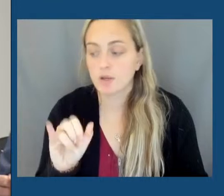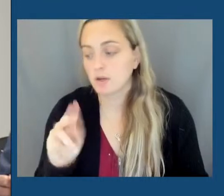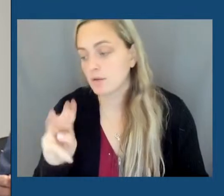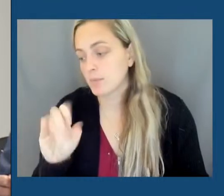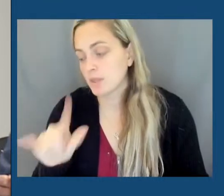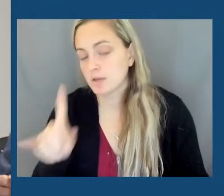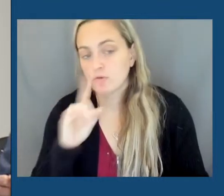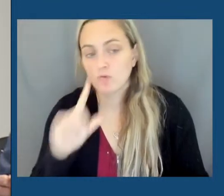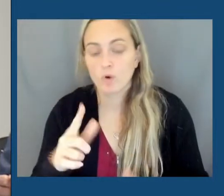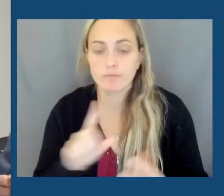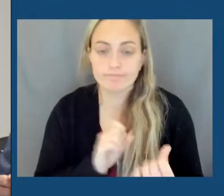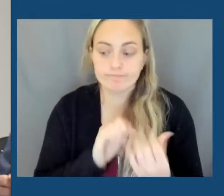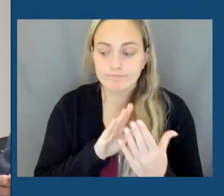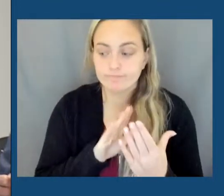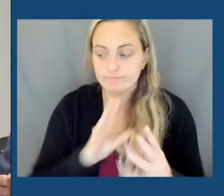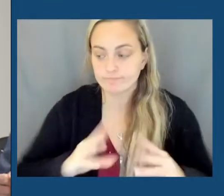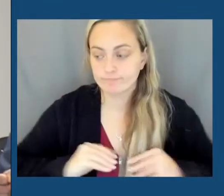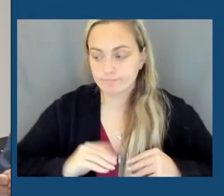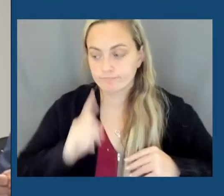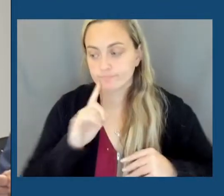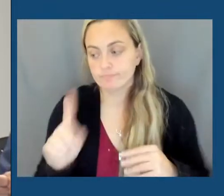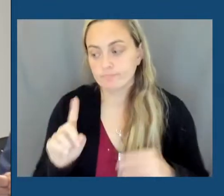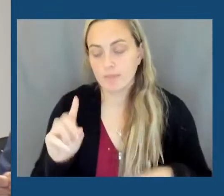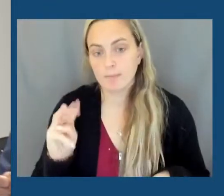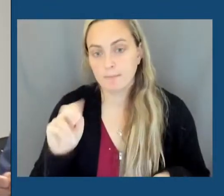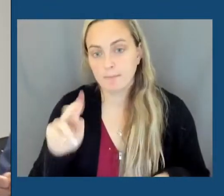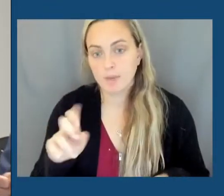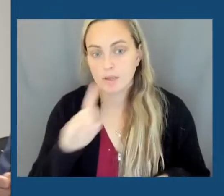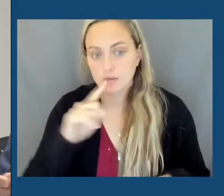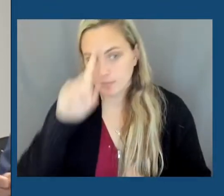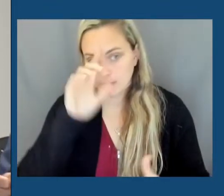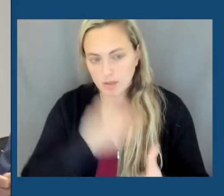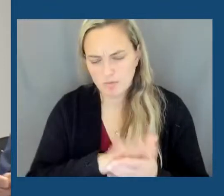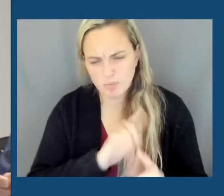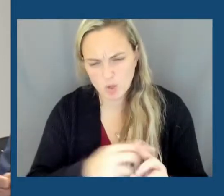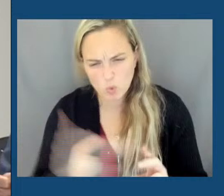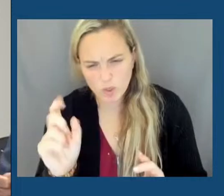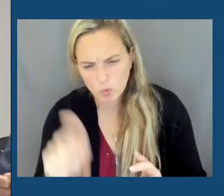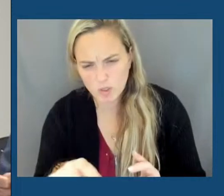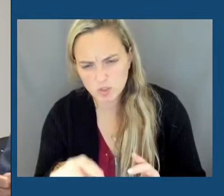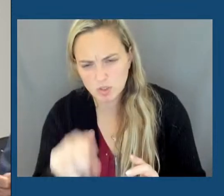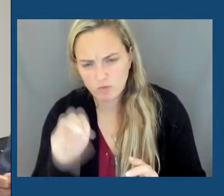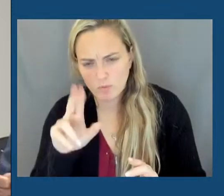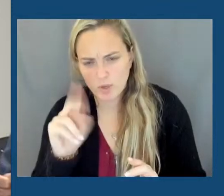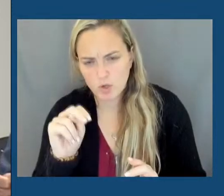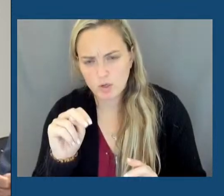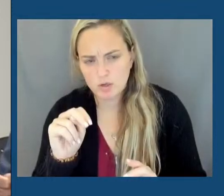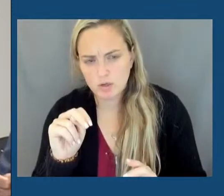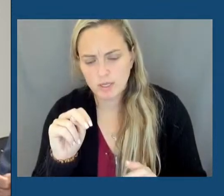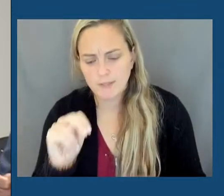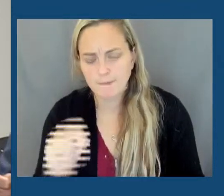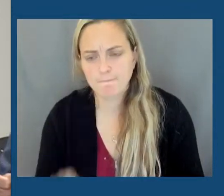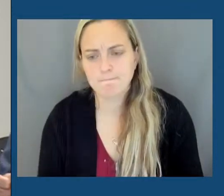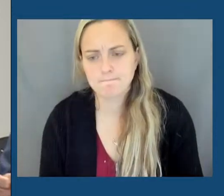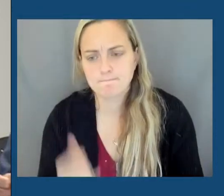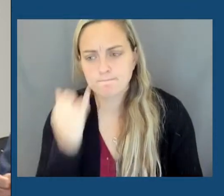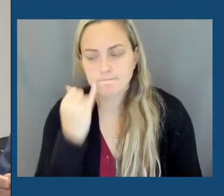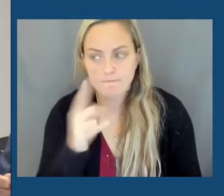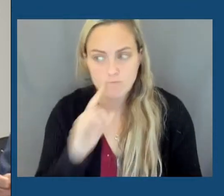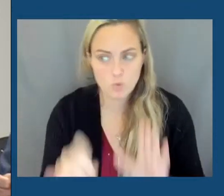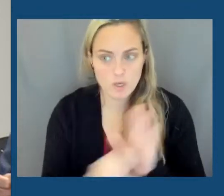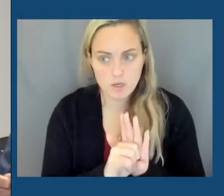for stepping up, and Mike Mulgrew, who really believes in this. I just want to ask a quick question of Micron. If you had to